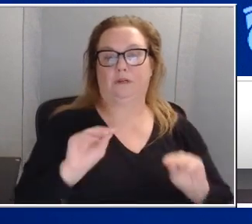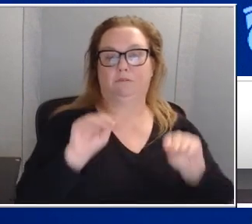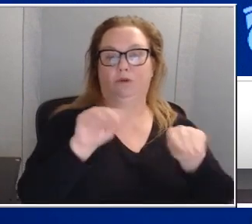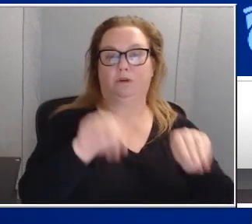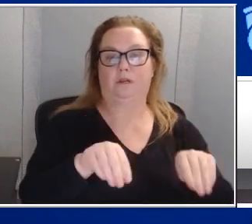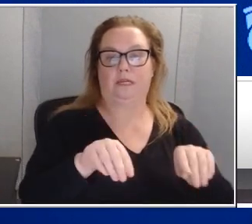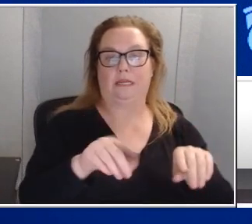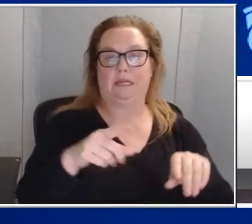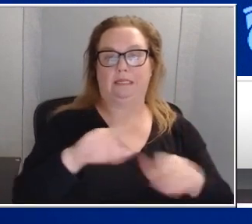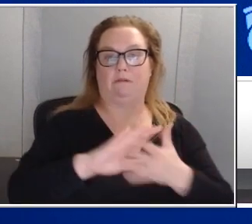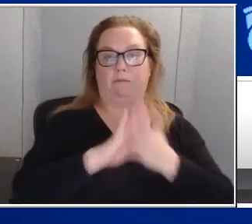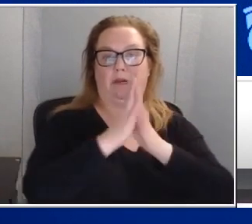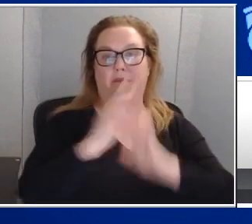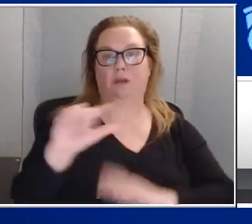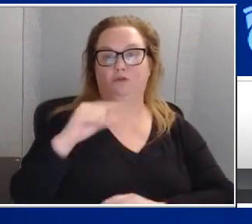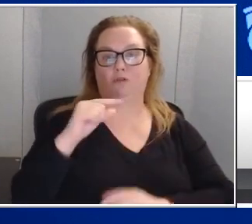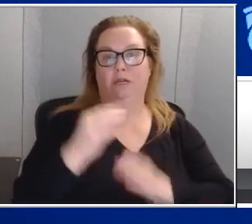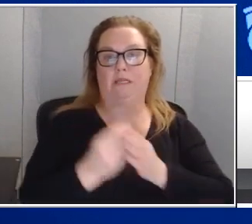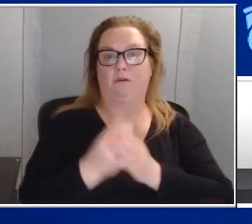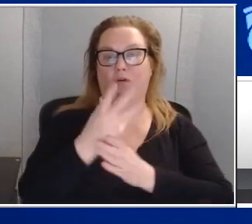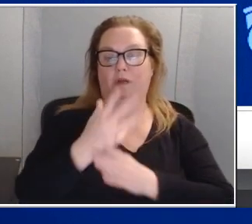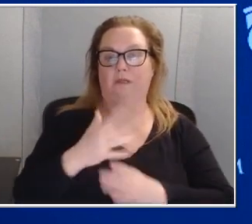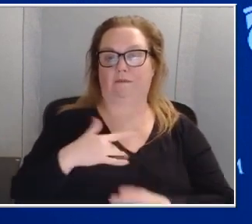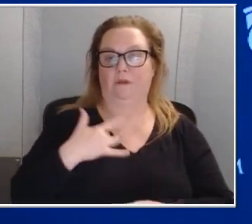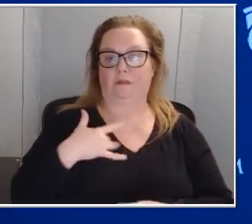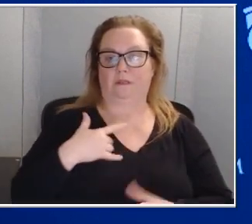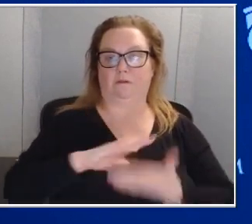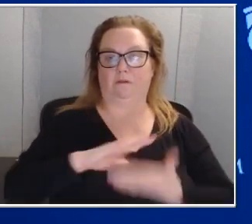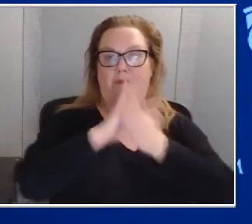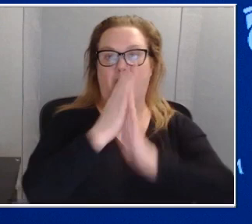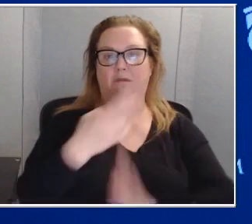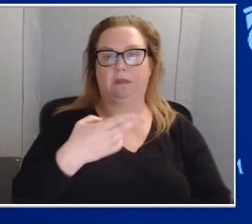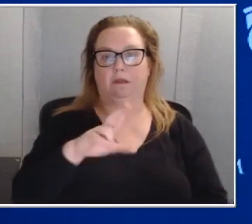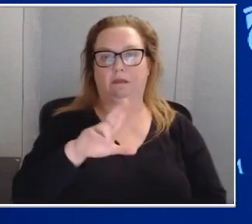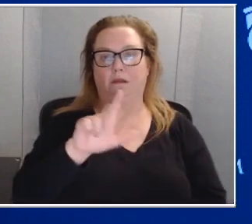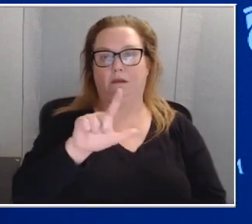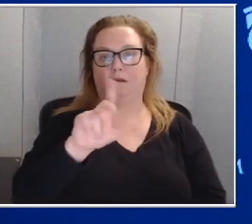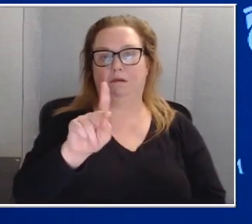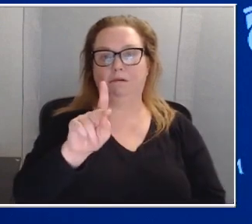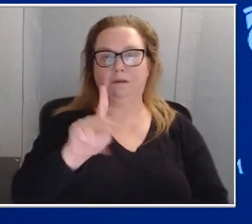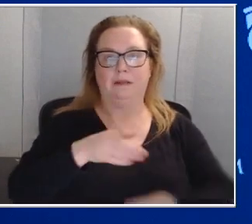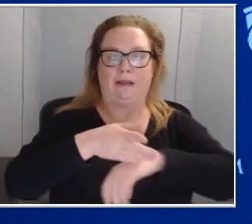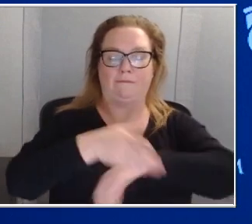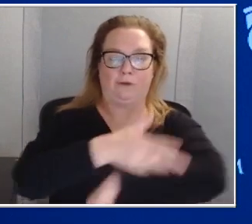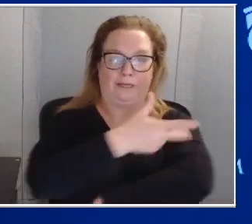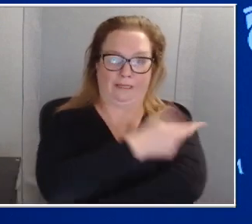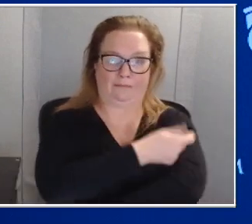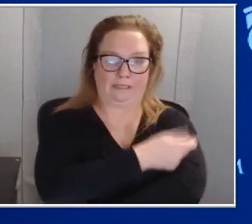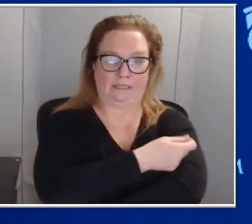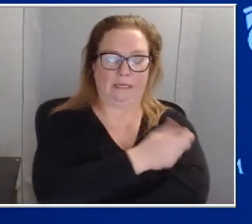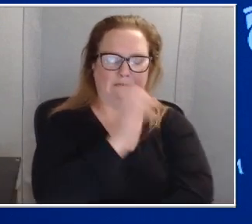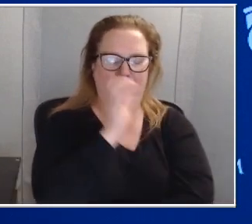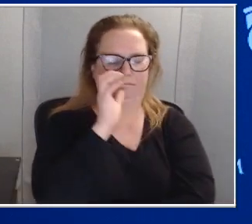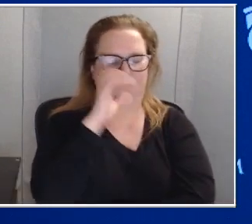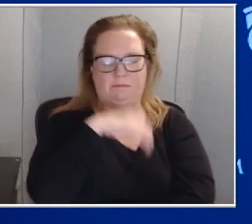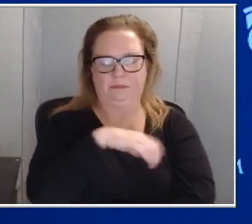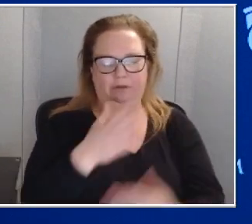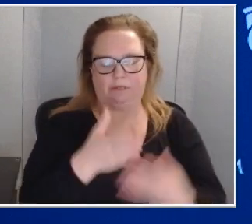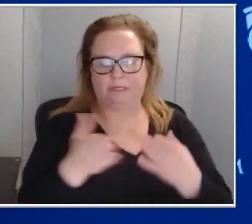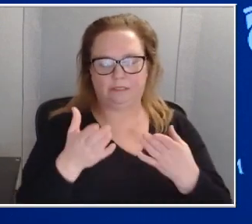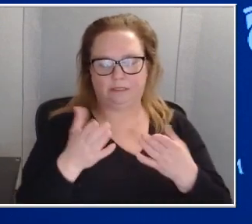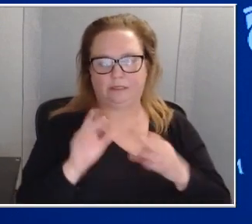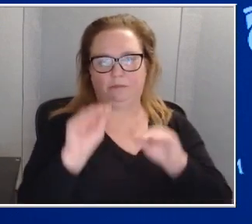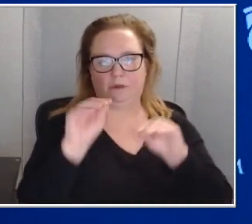were turning green and growing, and they thought they were turning into the Hulk after getting the vaccine. So it's just absurd things like that that go in there as well.